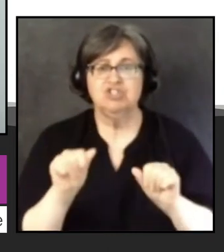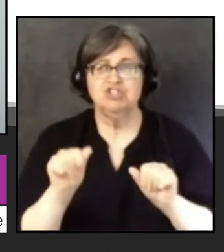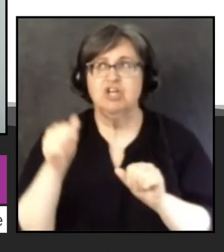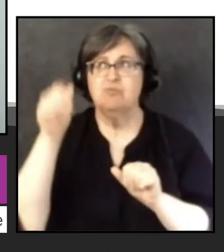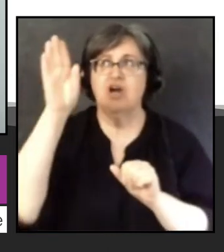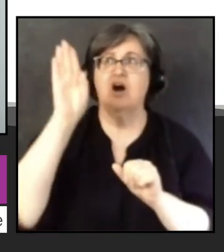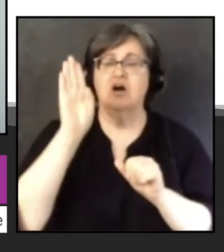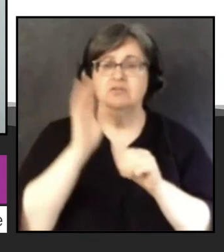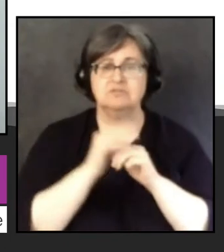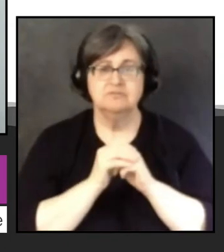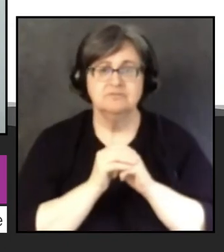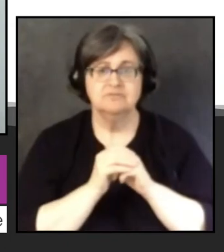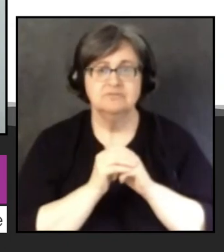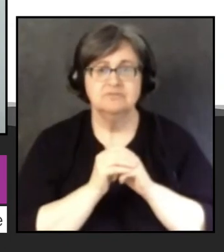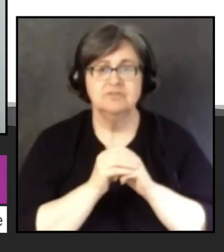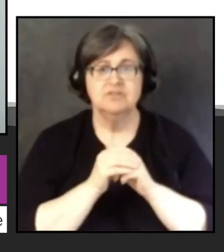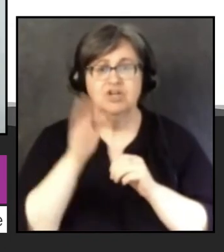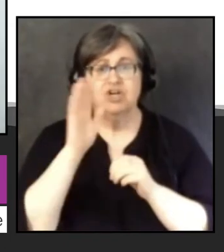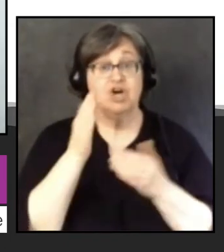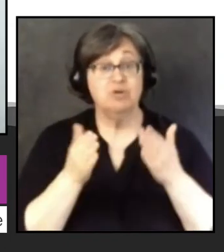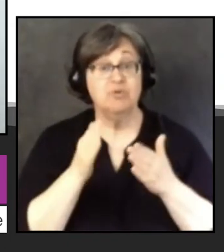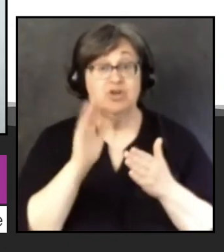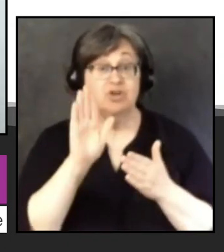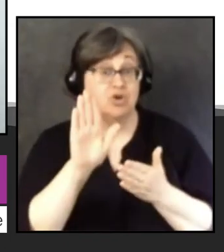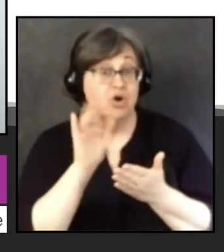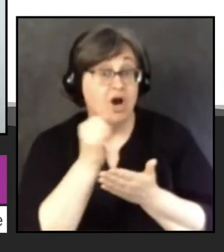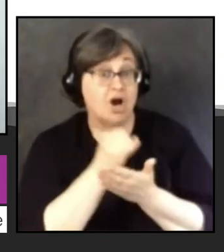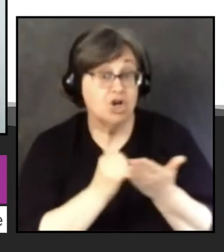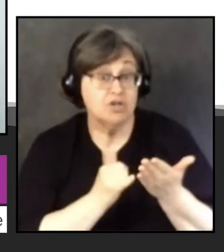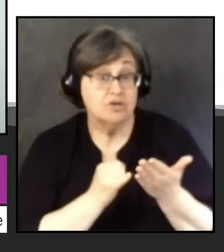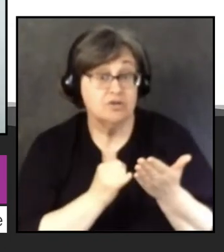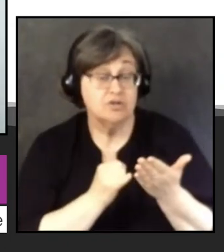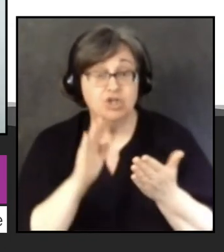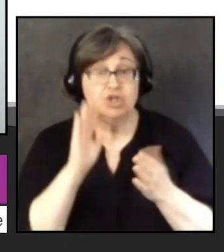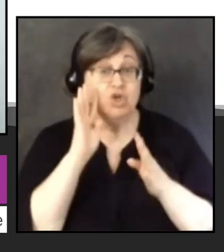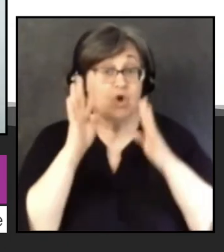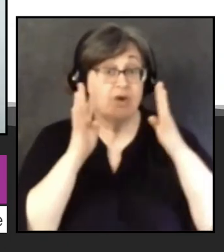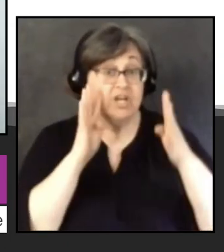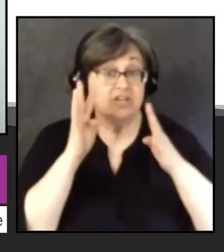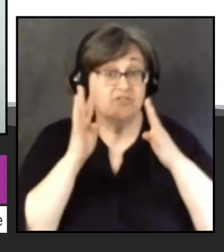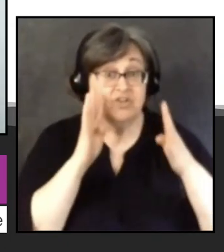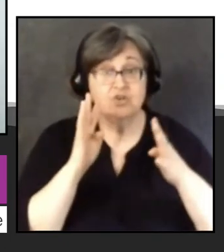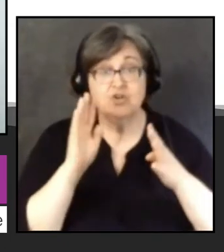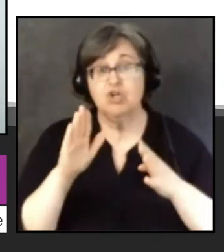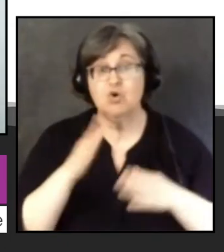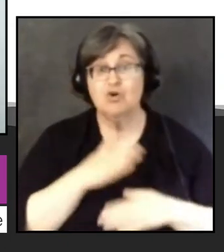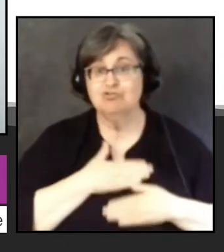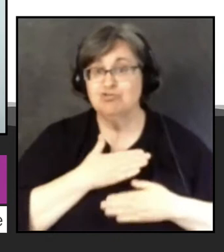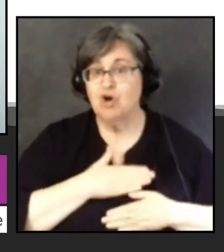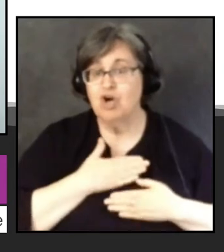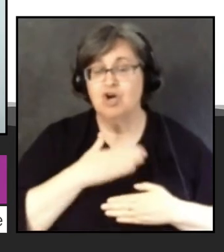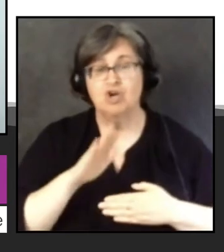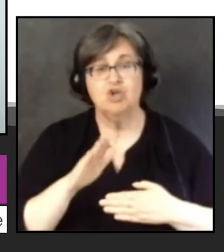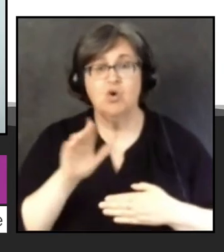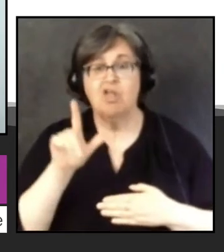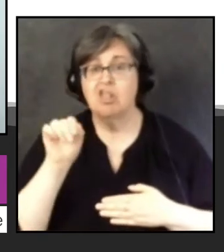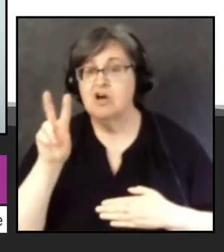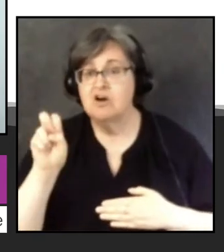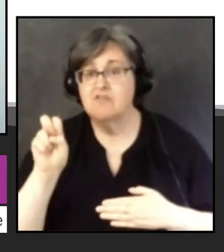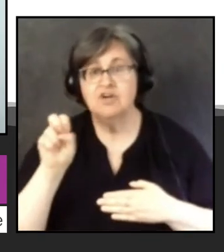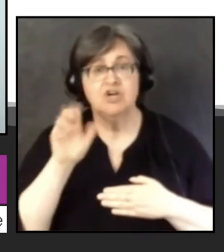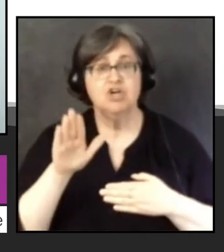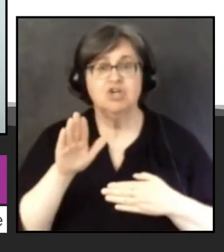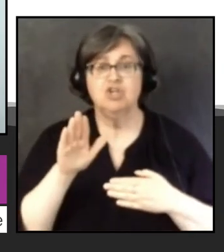God. God might be your art, your creativity, your joy, your love,